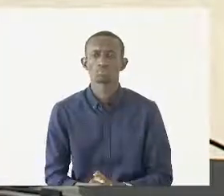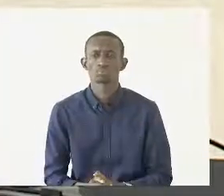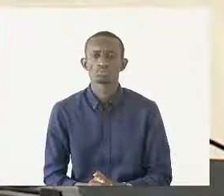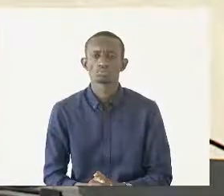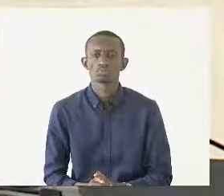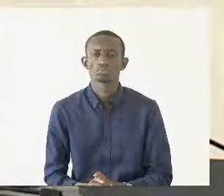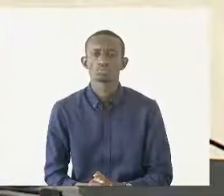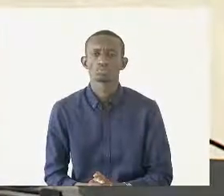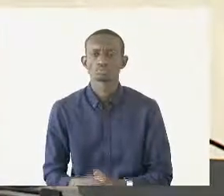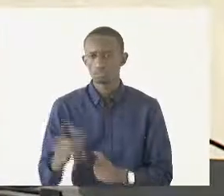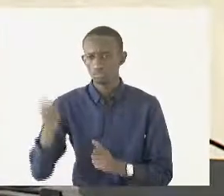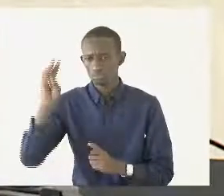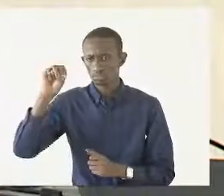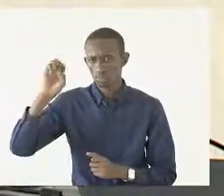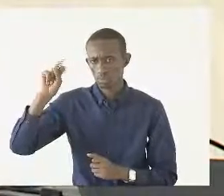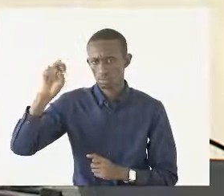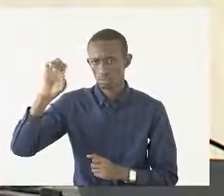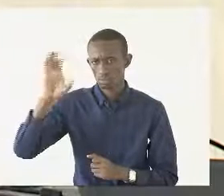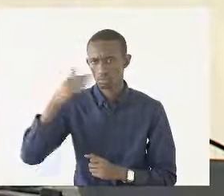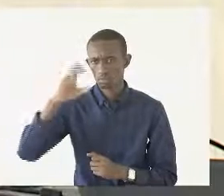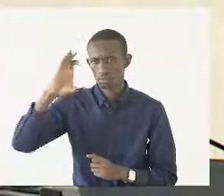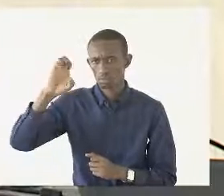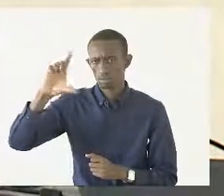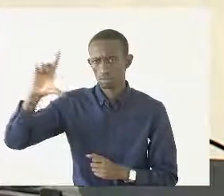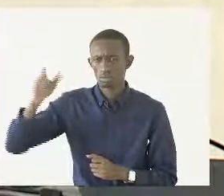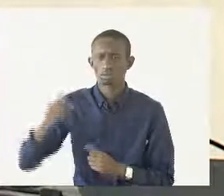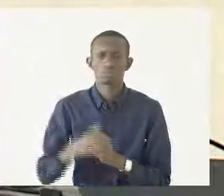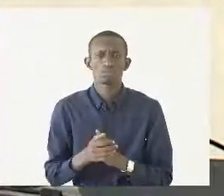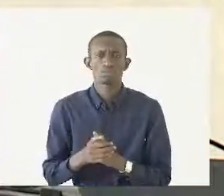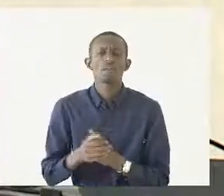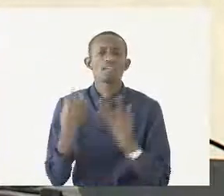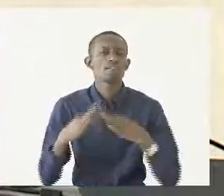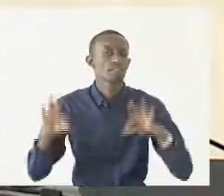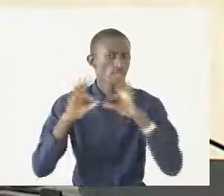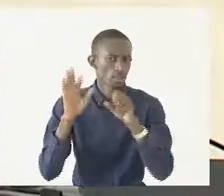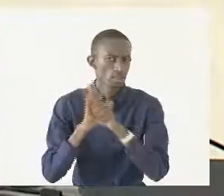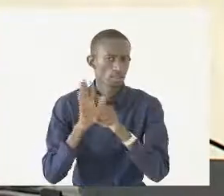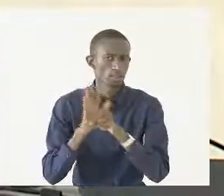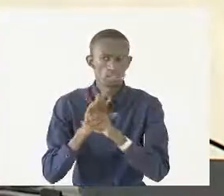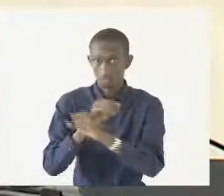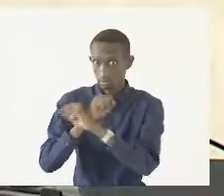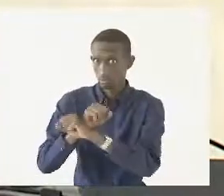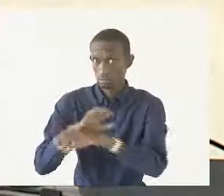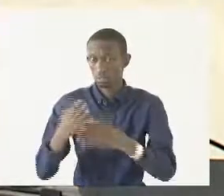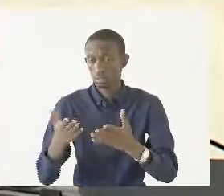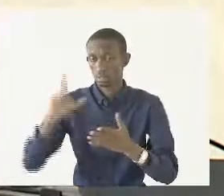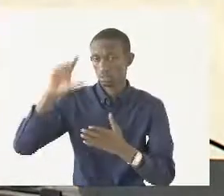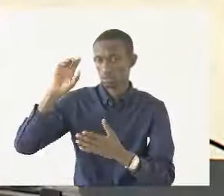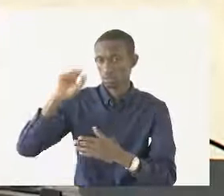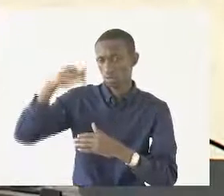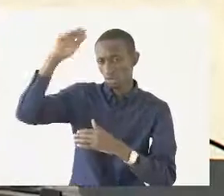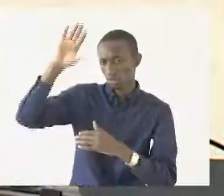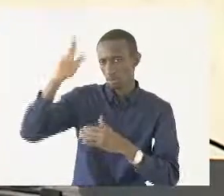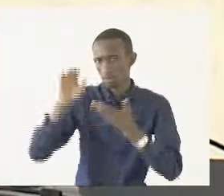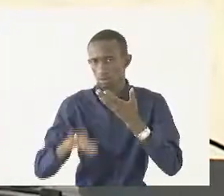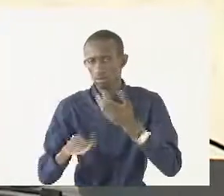pale-celled mesophyll cells are very important. And they are protected by upper and lower epidermis.